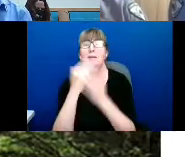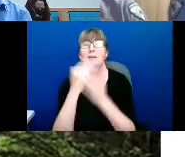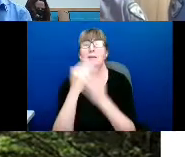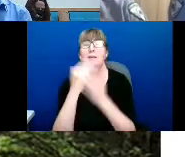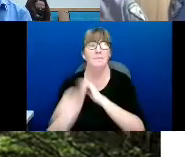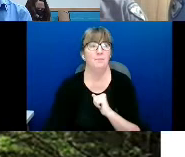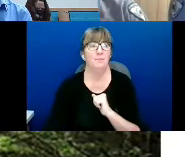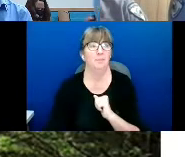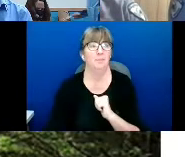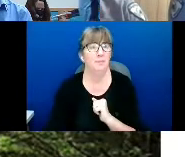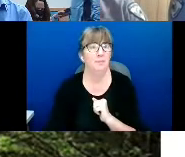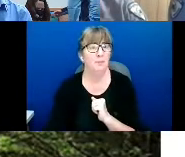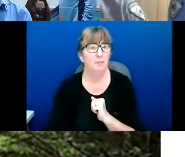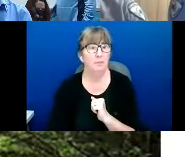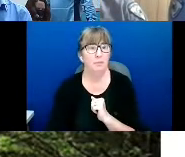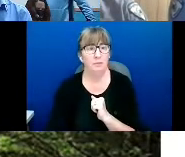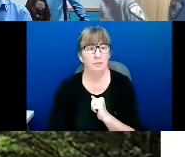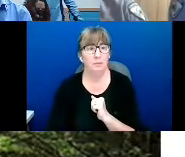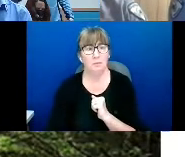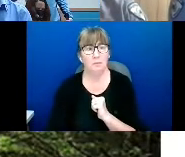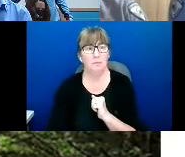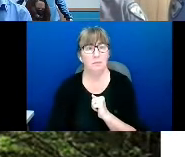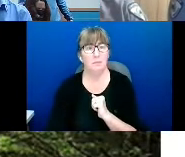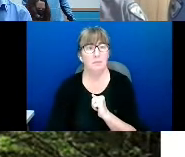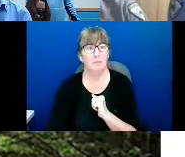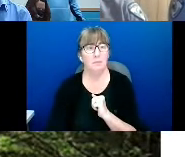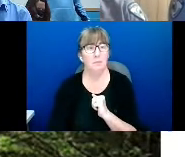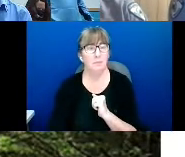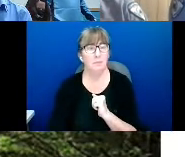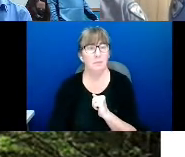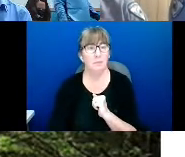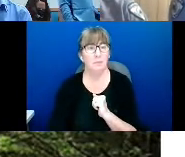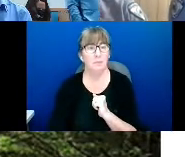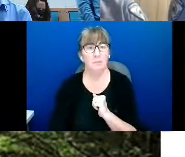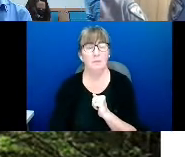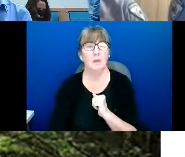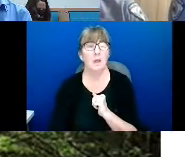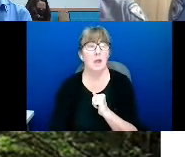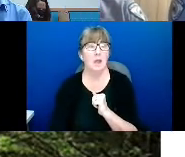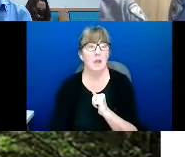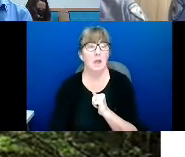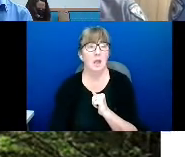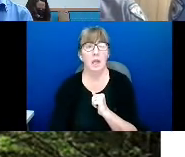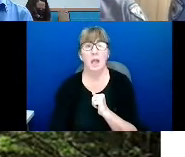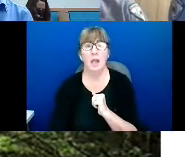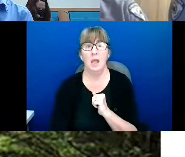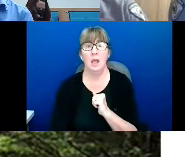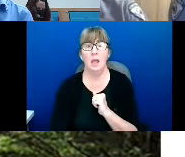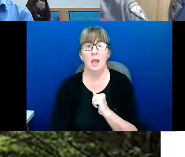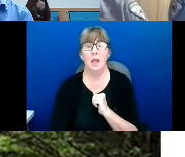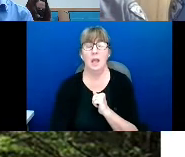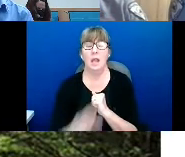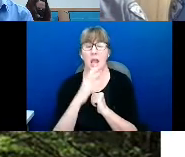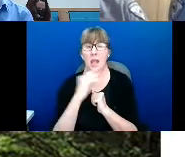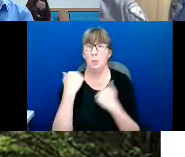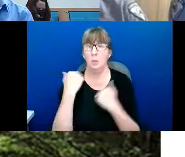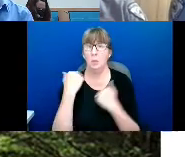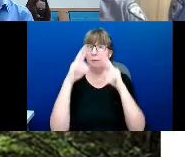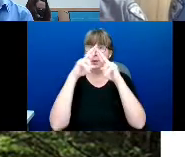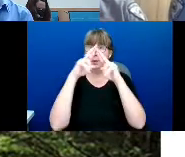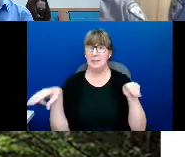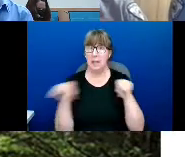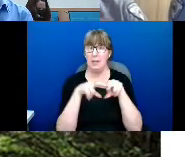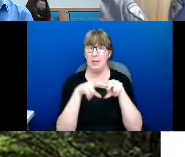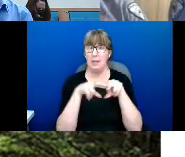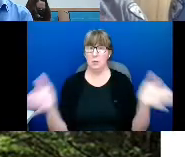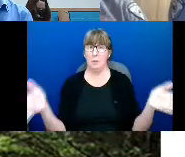And then the two big things that I wanted to mention, there's the recycling bin, but also they helped us with planting orchards, where